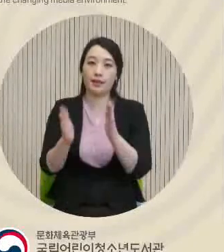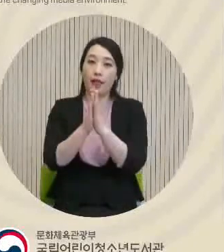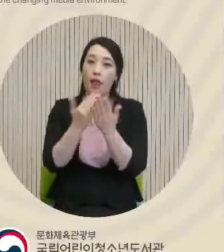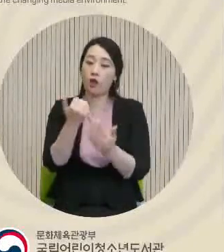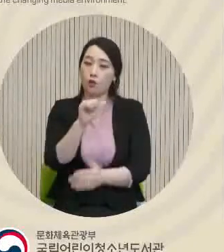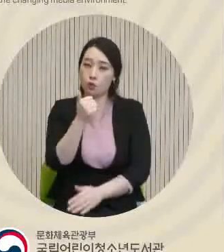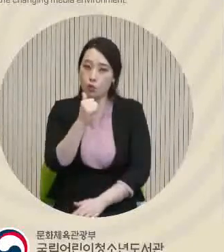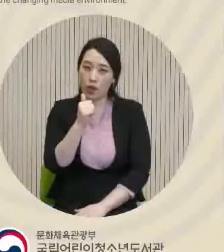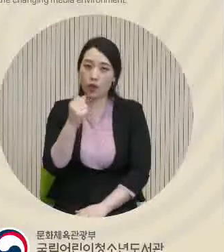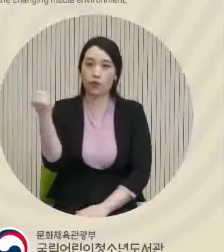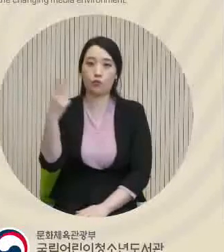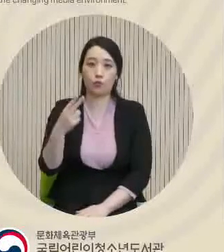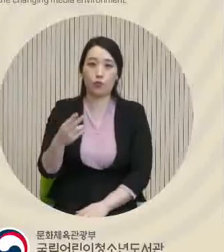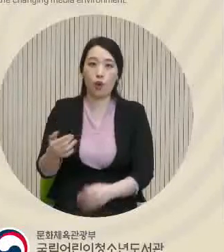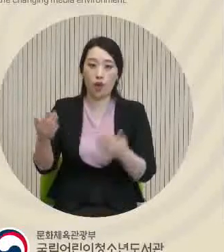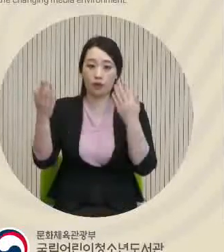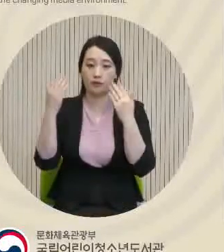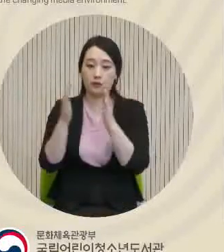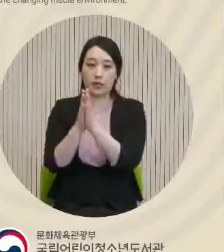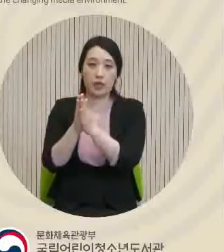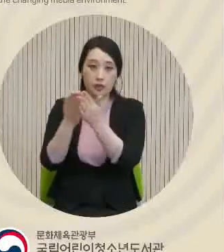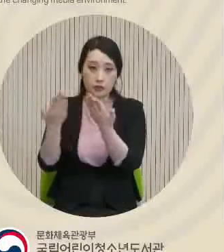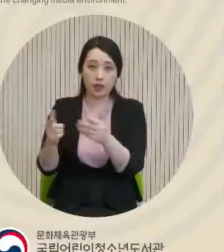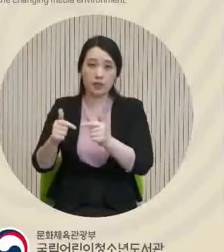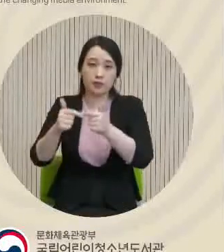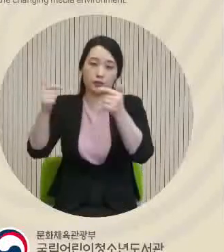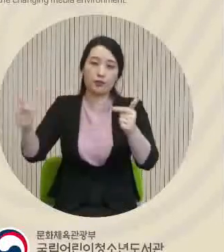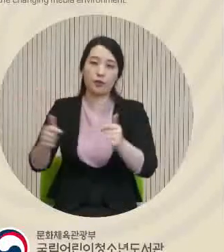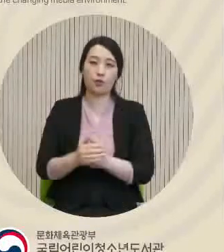the students want the recommendations